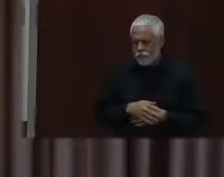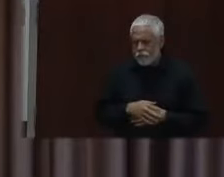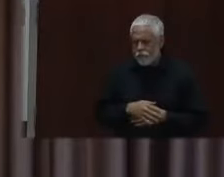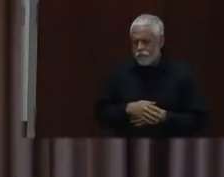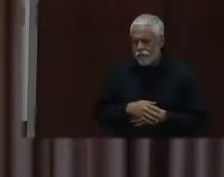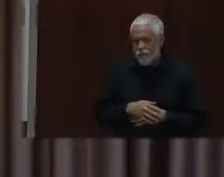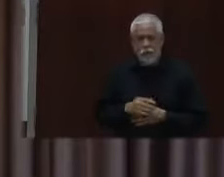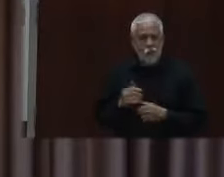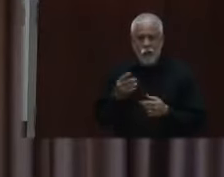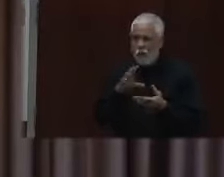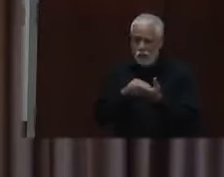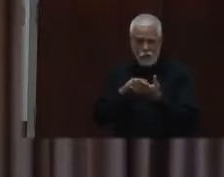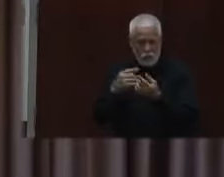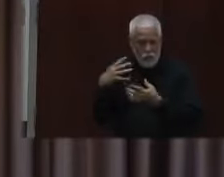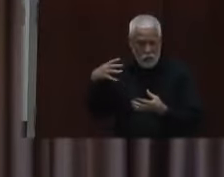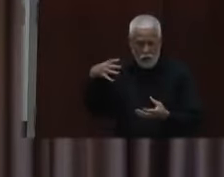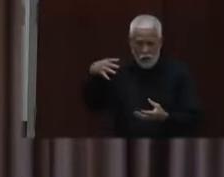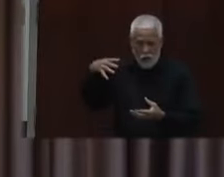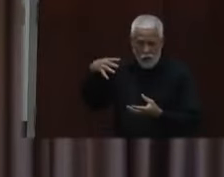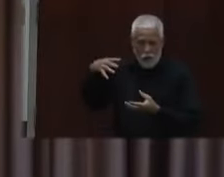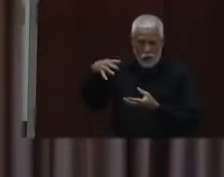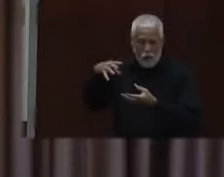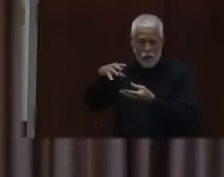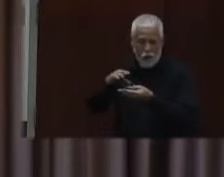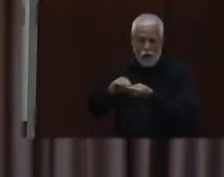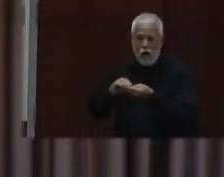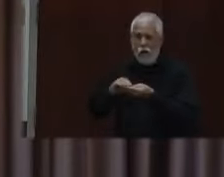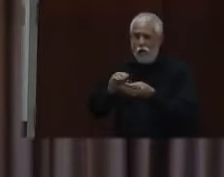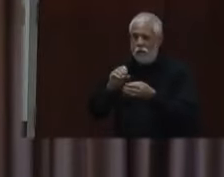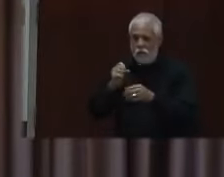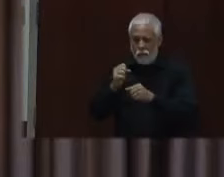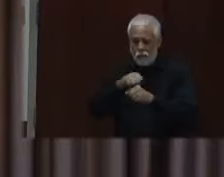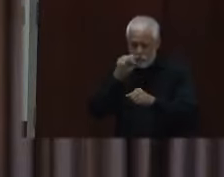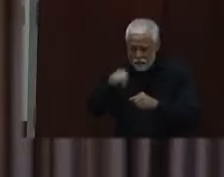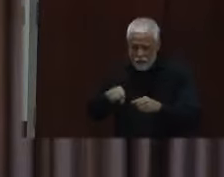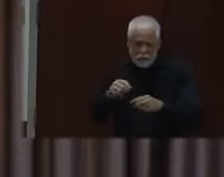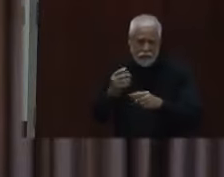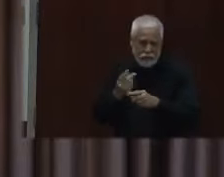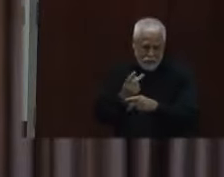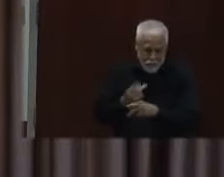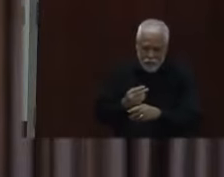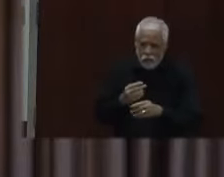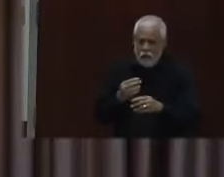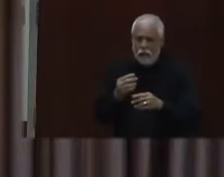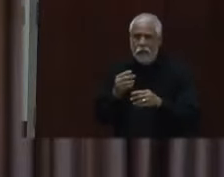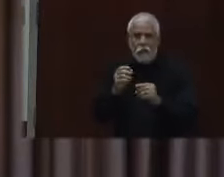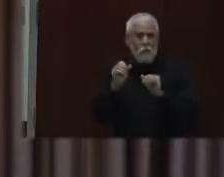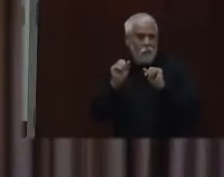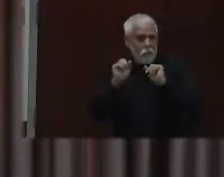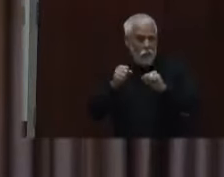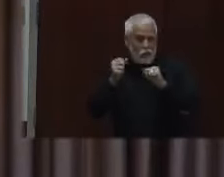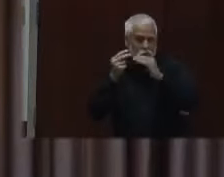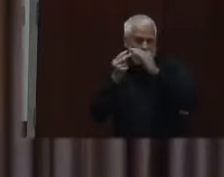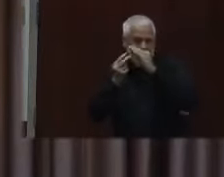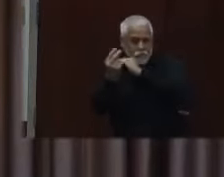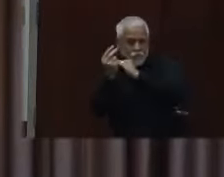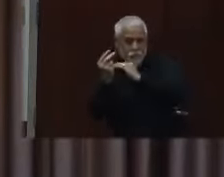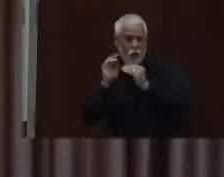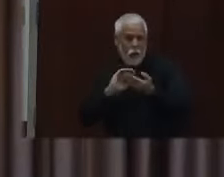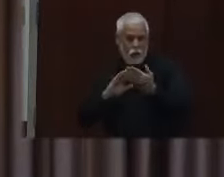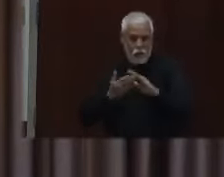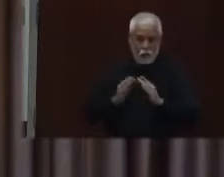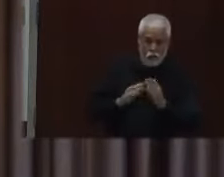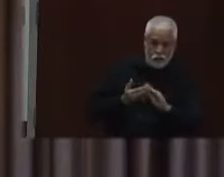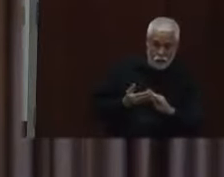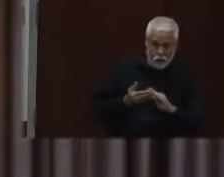based on everything that we've learned so far and the trends we have right now, is there any way to kind of do forecast for our community around